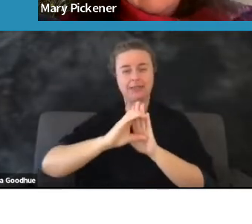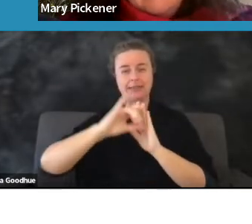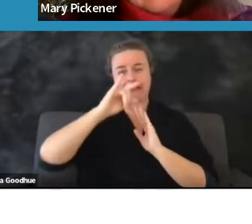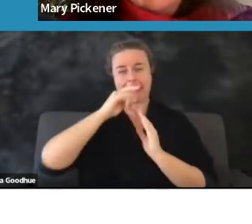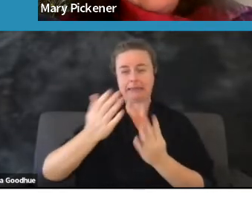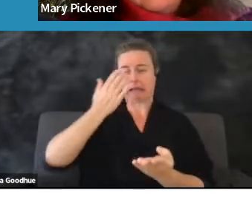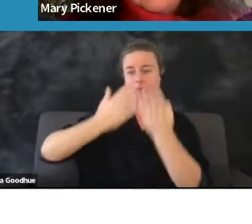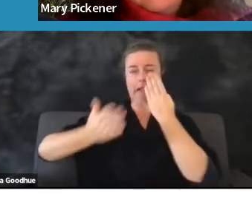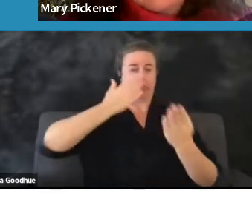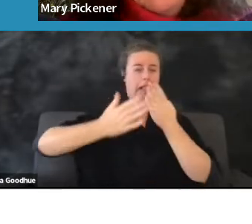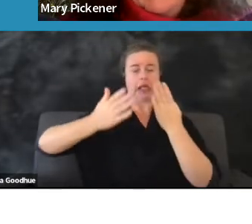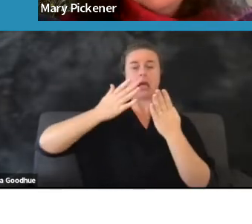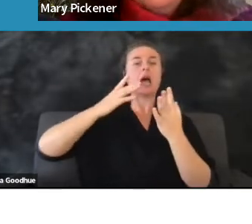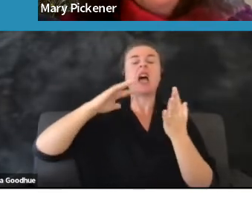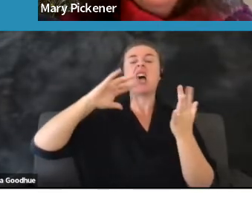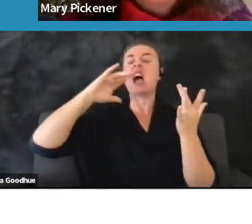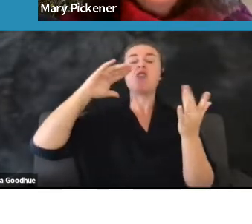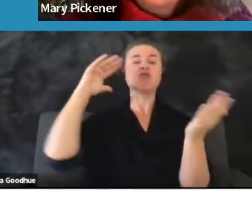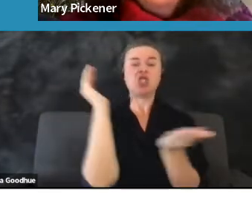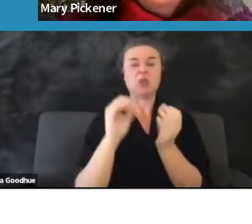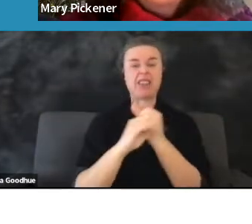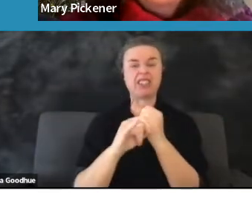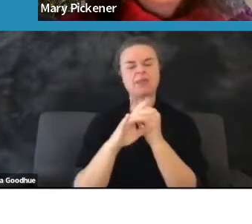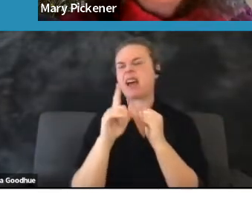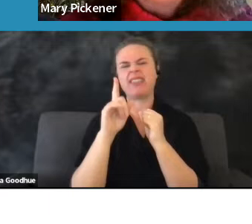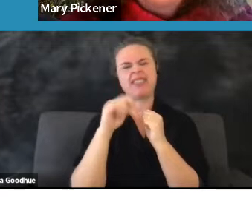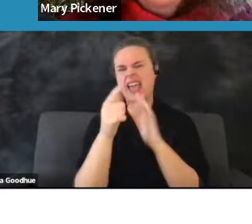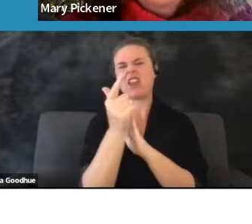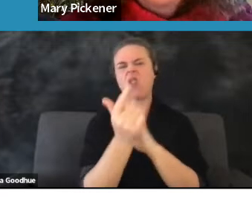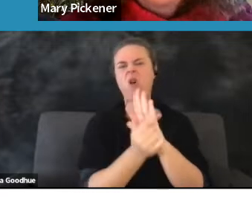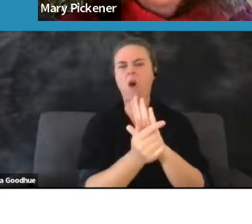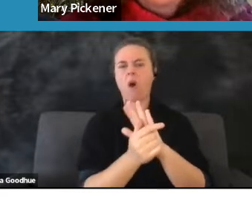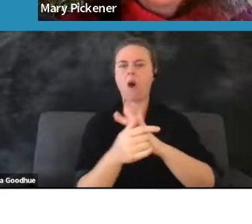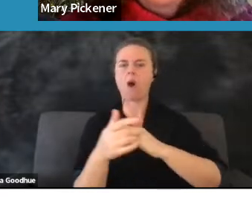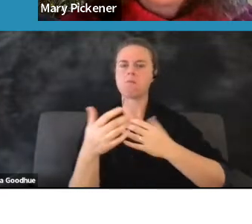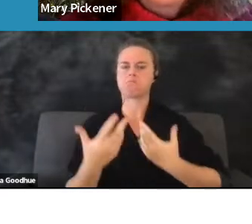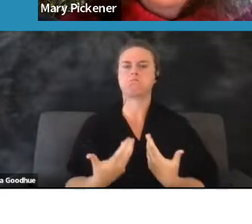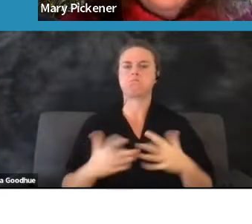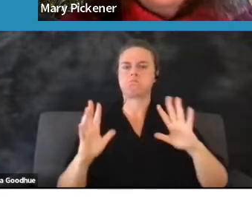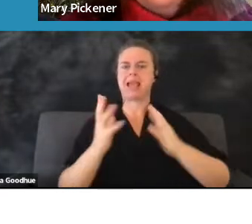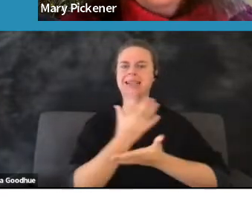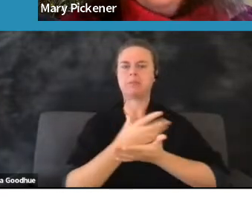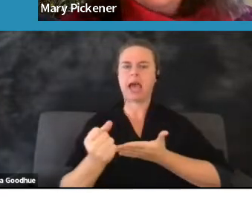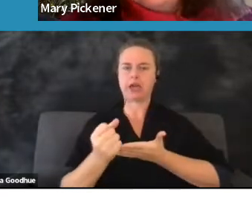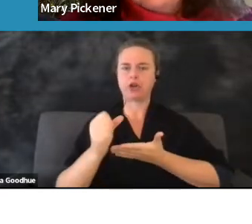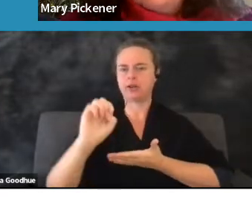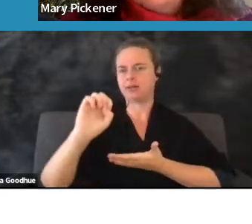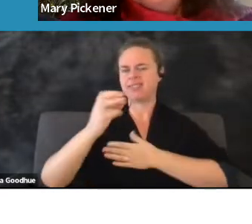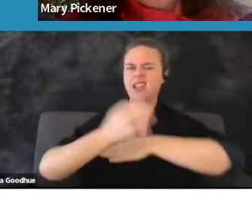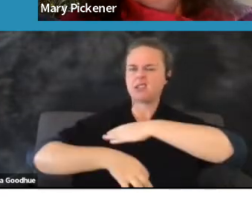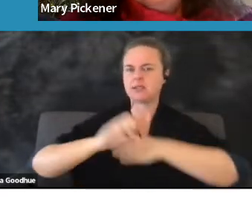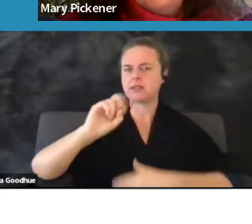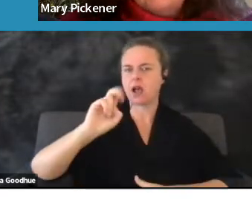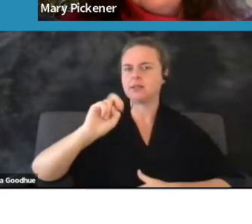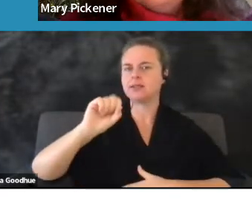that sunsetted and it just never came back. But it's also how we look at the economics of our